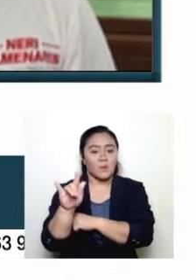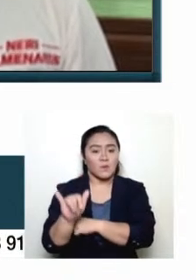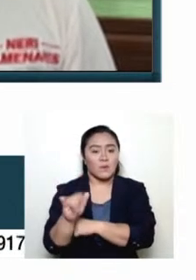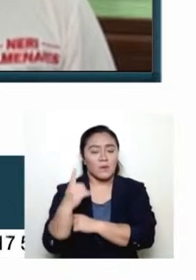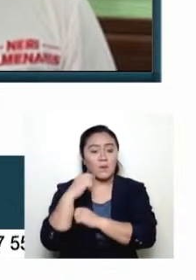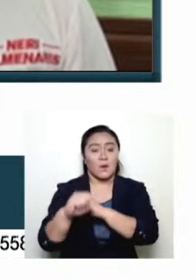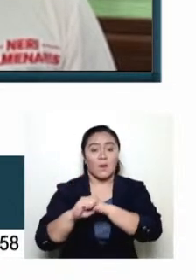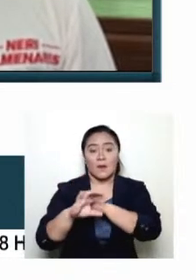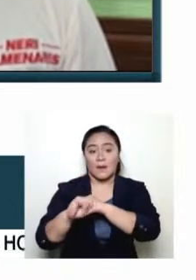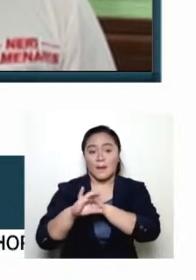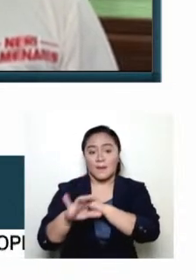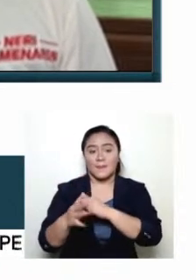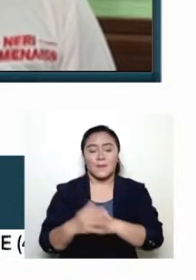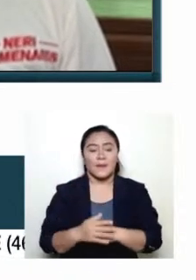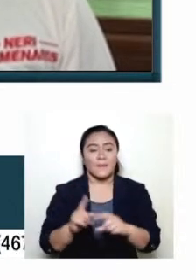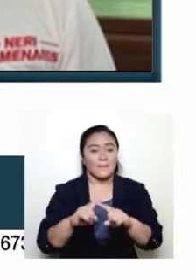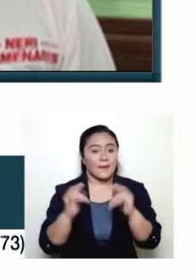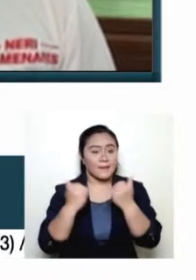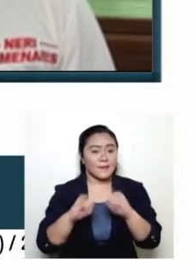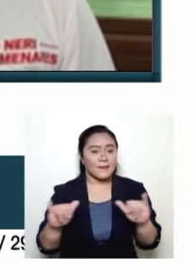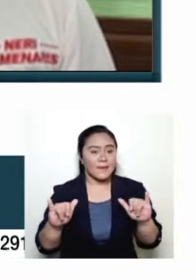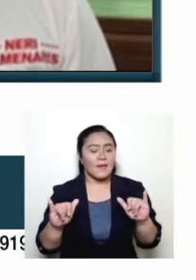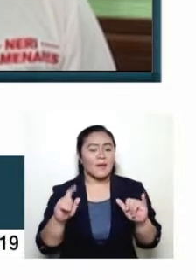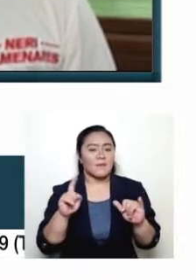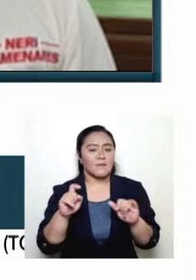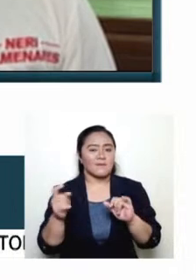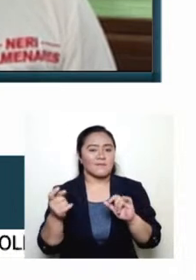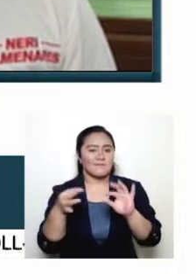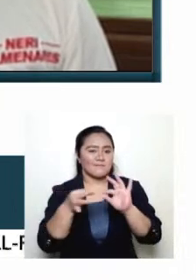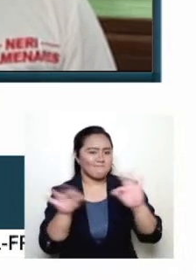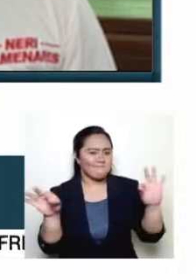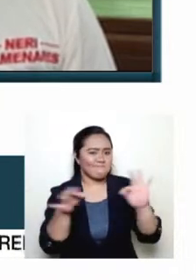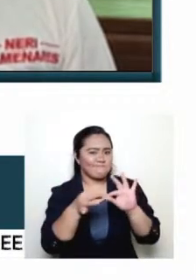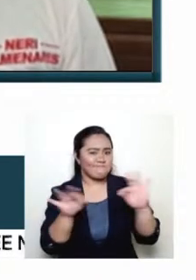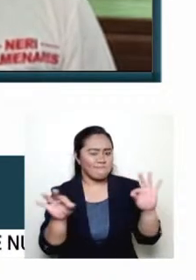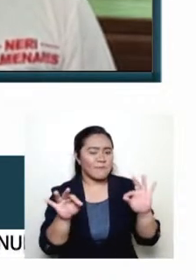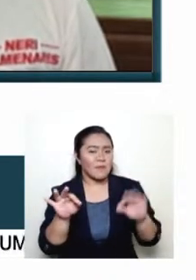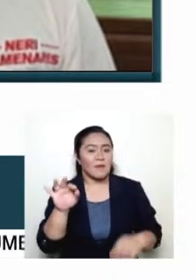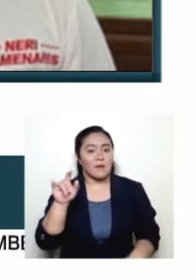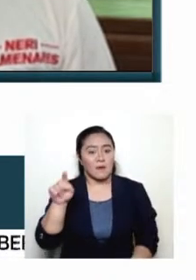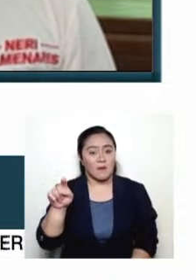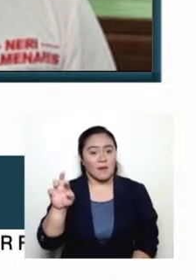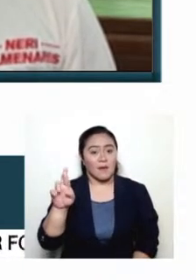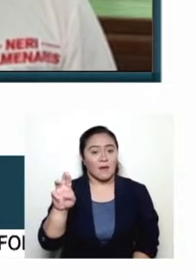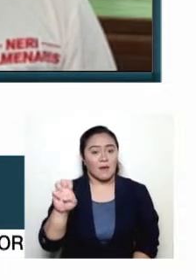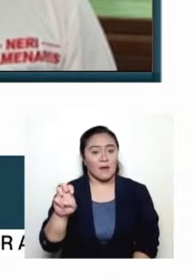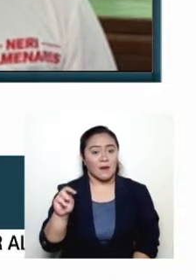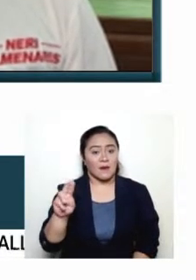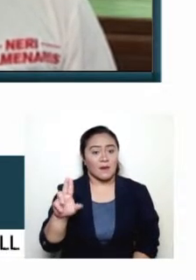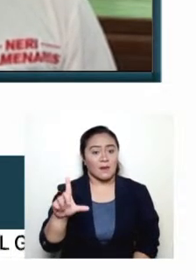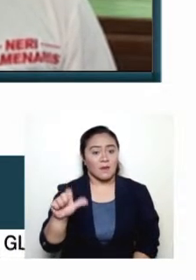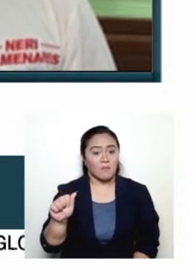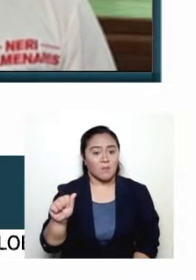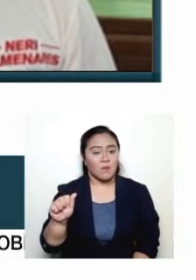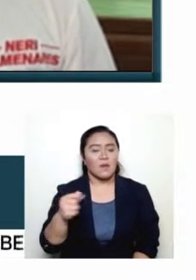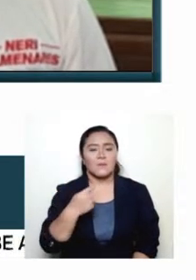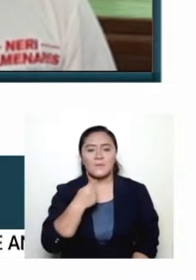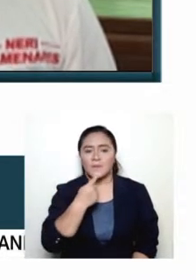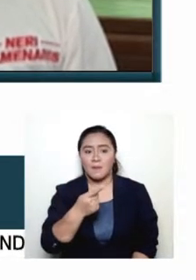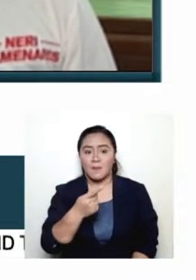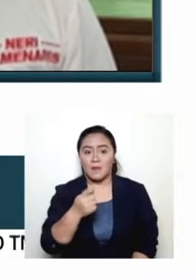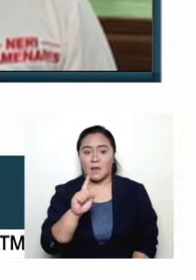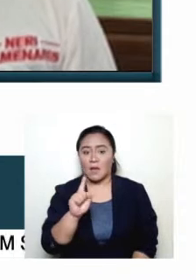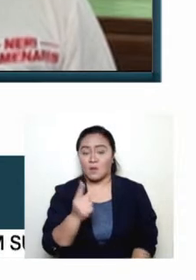yet, with the statement of Congressman Boyeng Remulla, it seems to provoke,